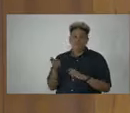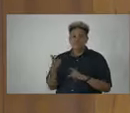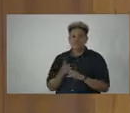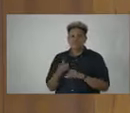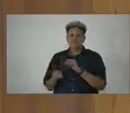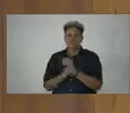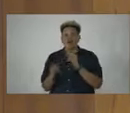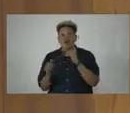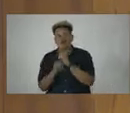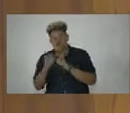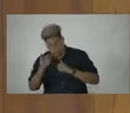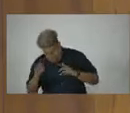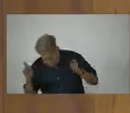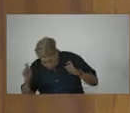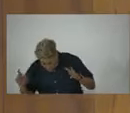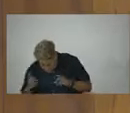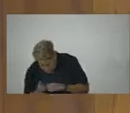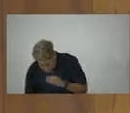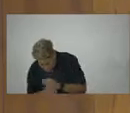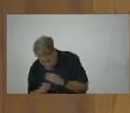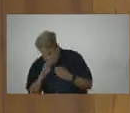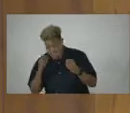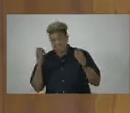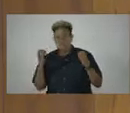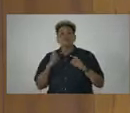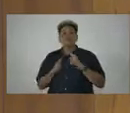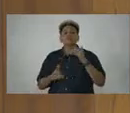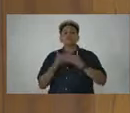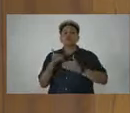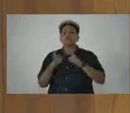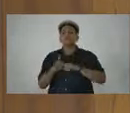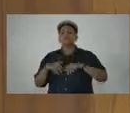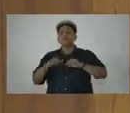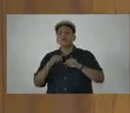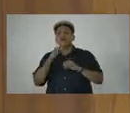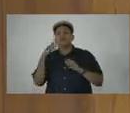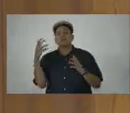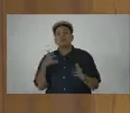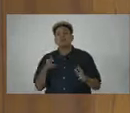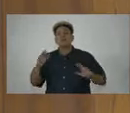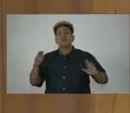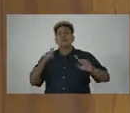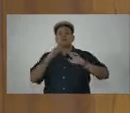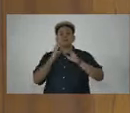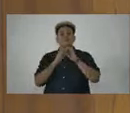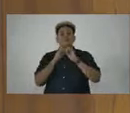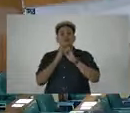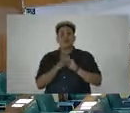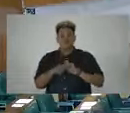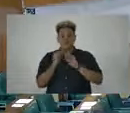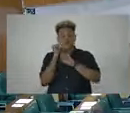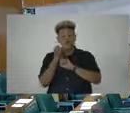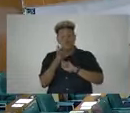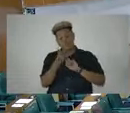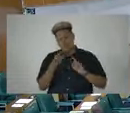And the BOJTV administration step has been in place to remedy this situation.